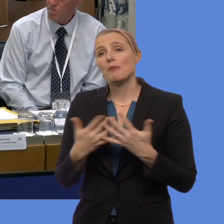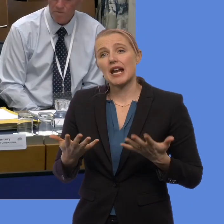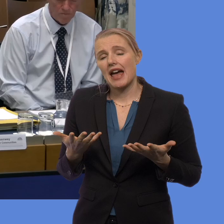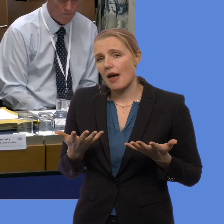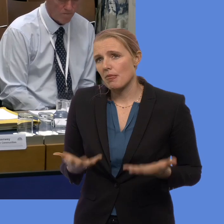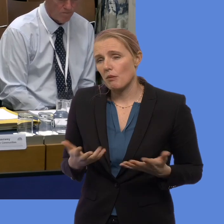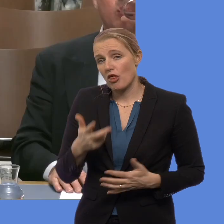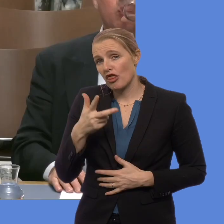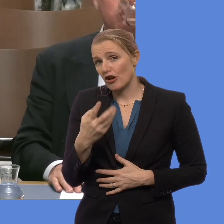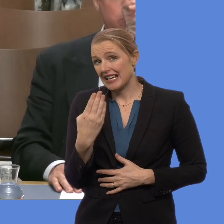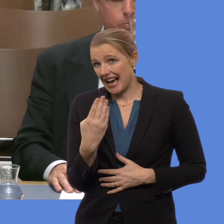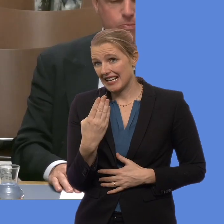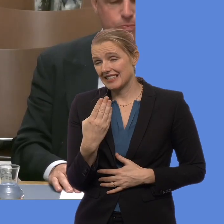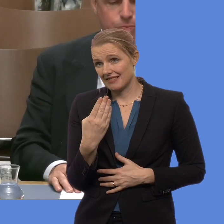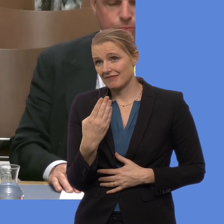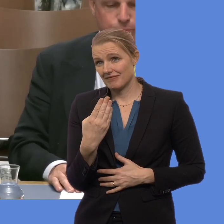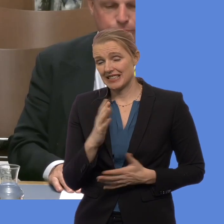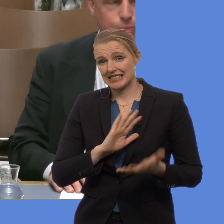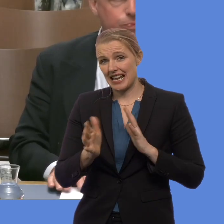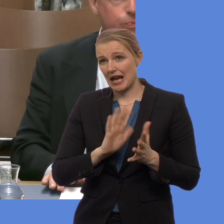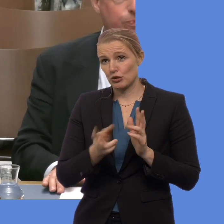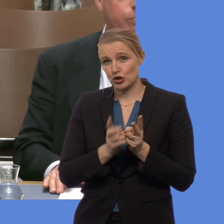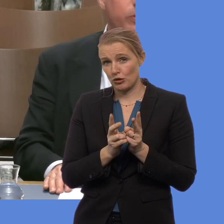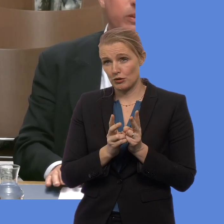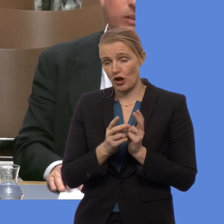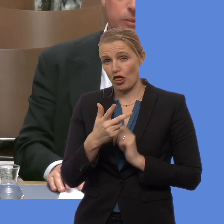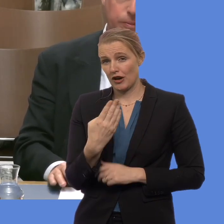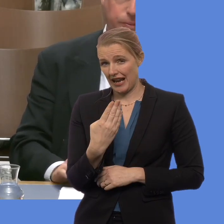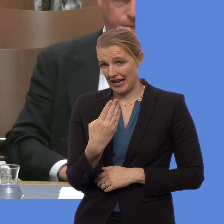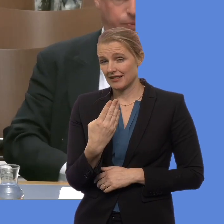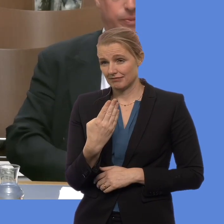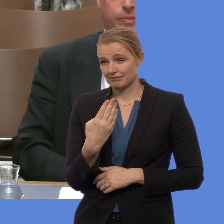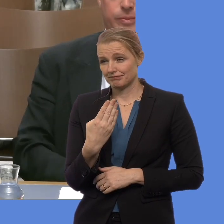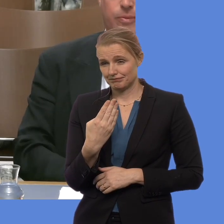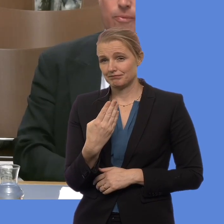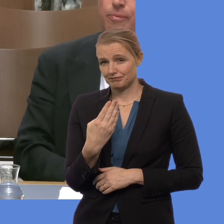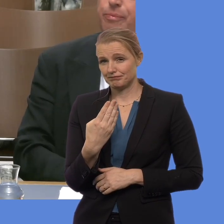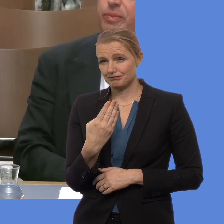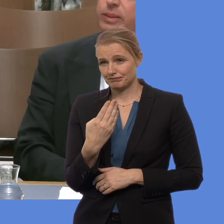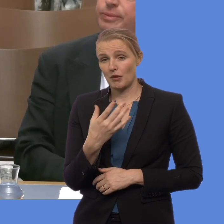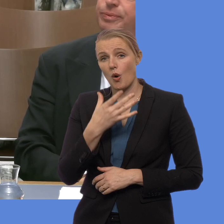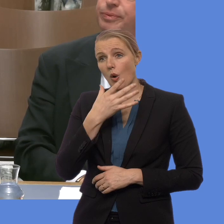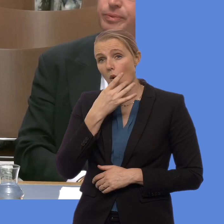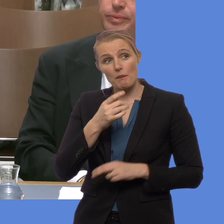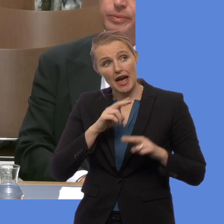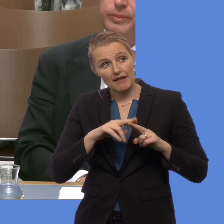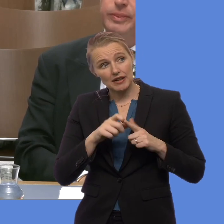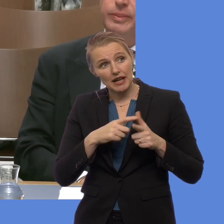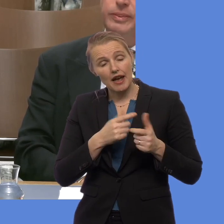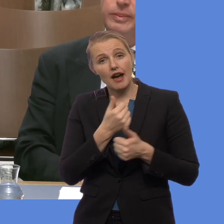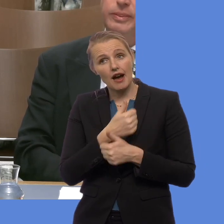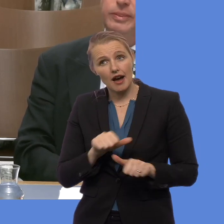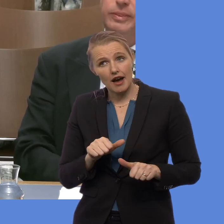circa 39 sign language interpreters. In Northern Ireland, we hope that Foil Deaf Association will bring